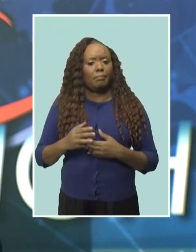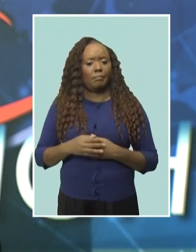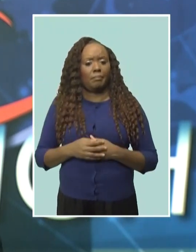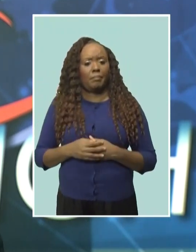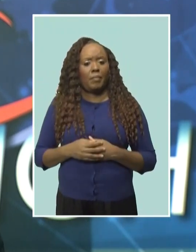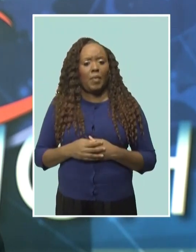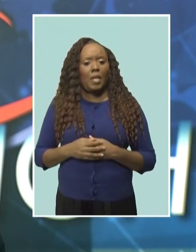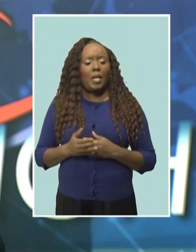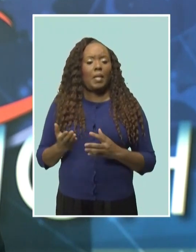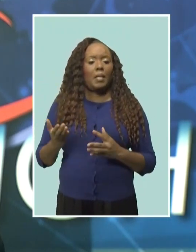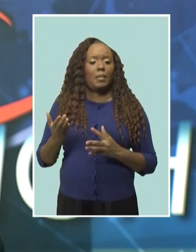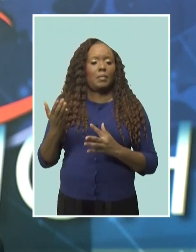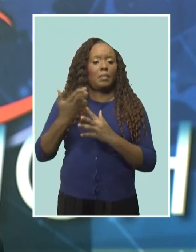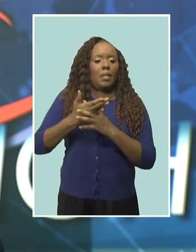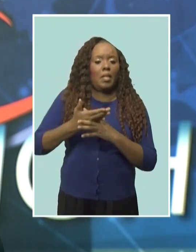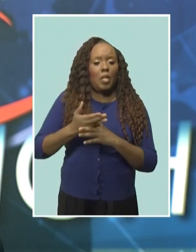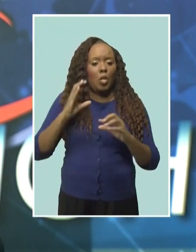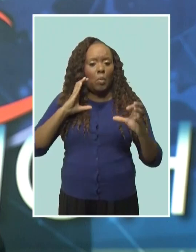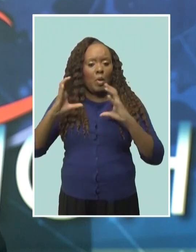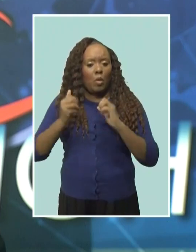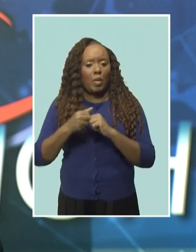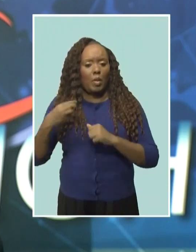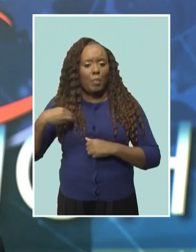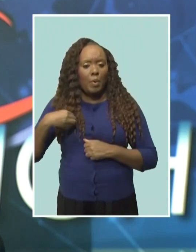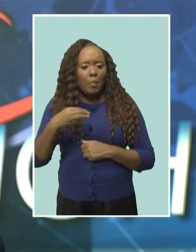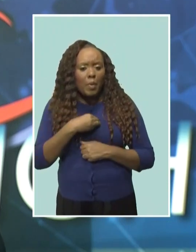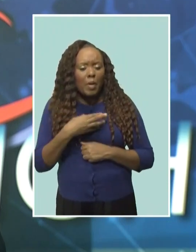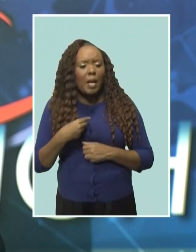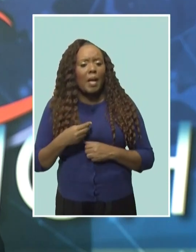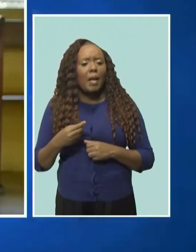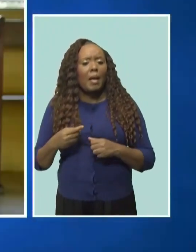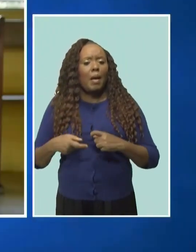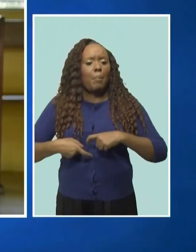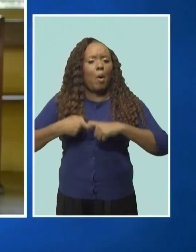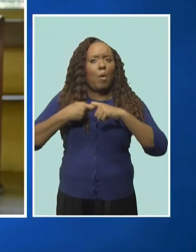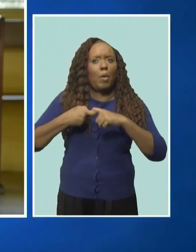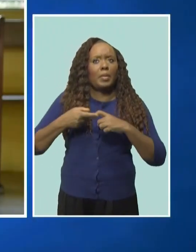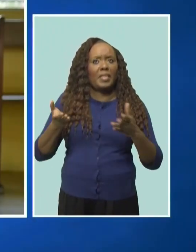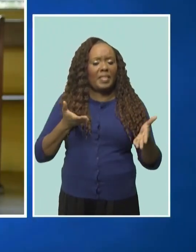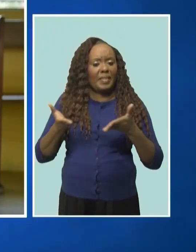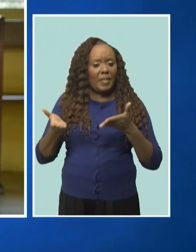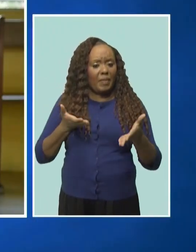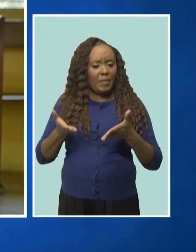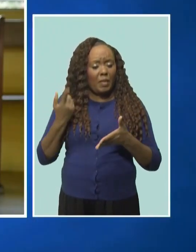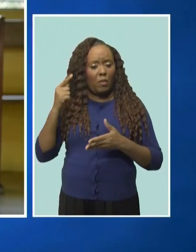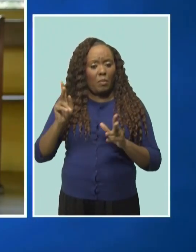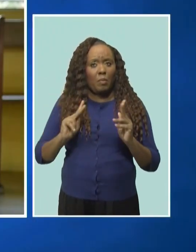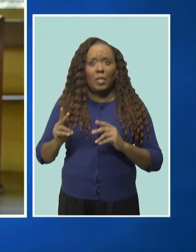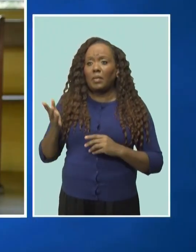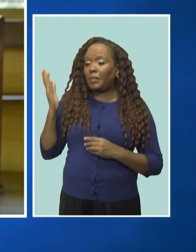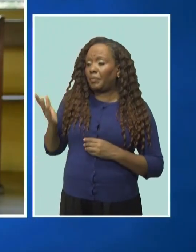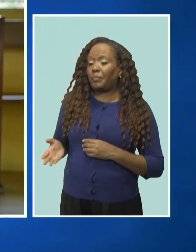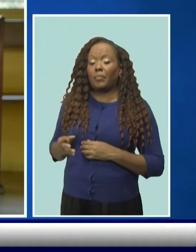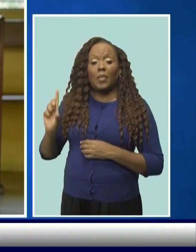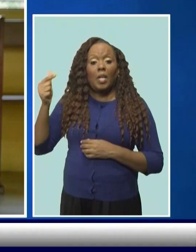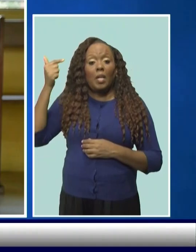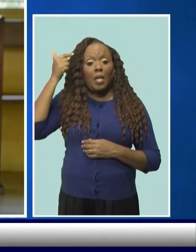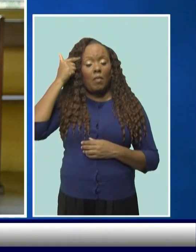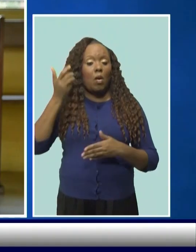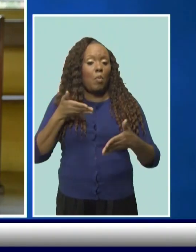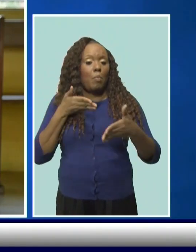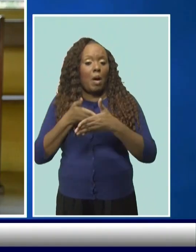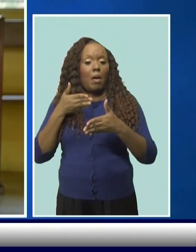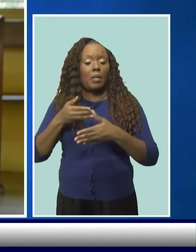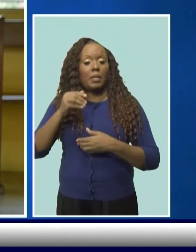and ultimately the service the group can provide to the country. Government decided to ban cell phones.